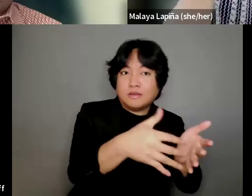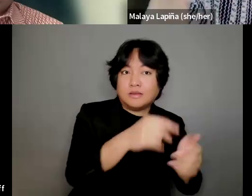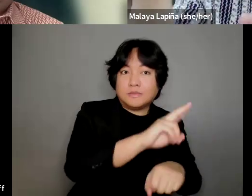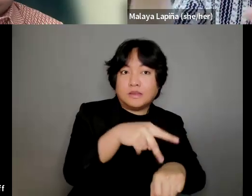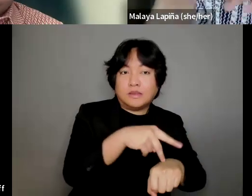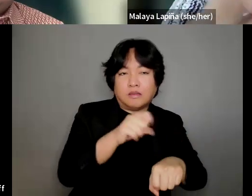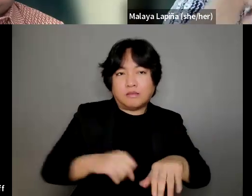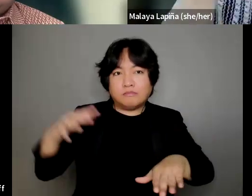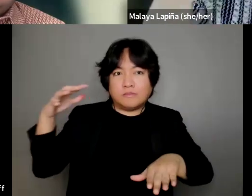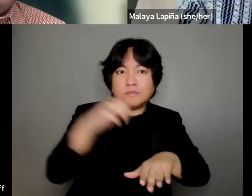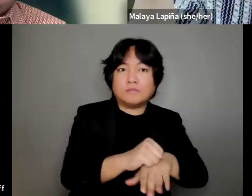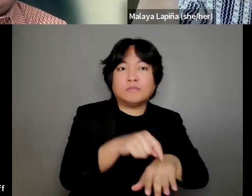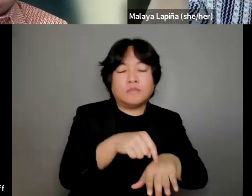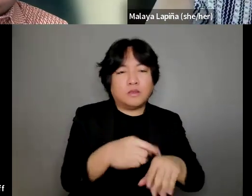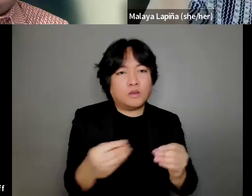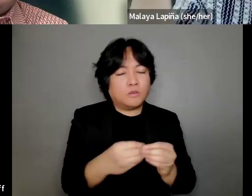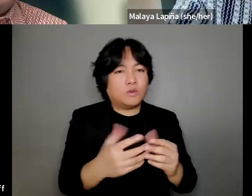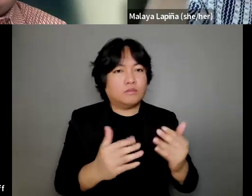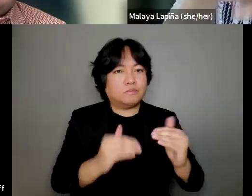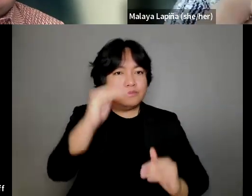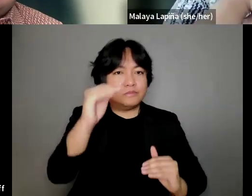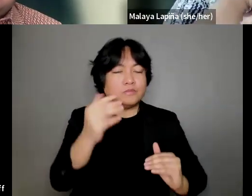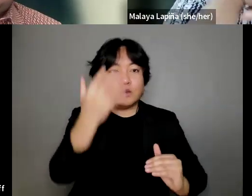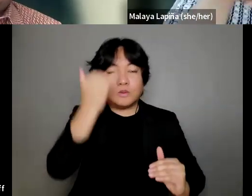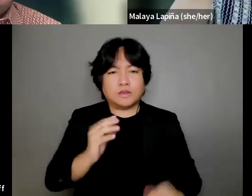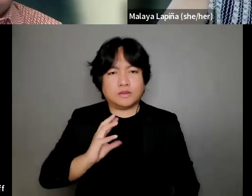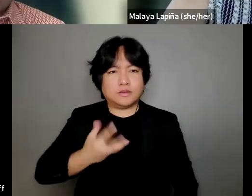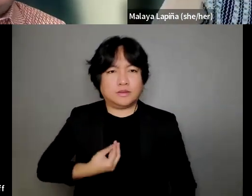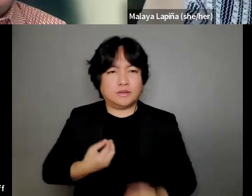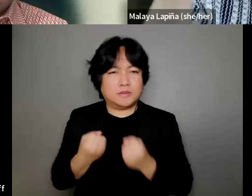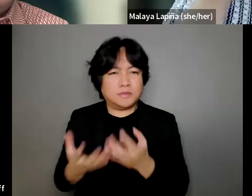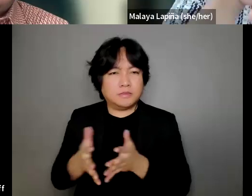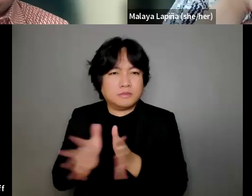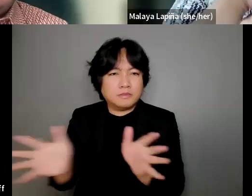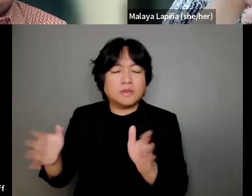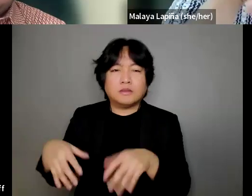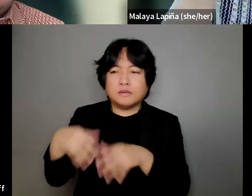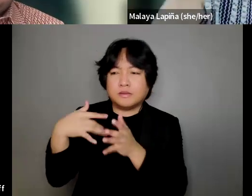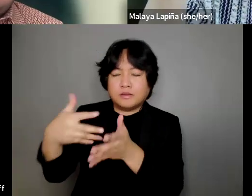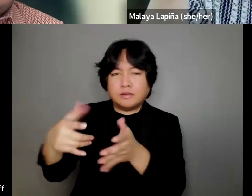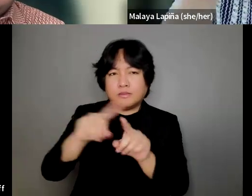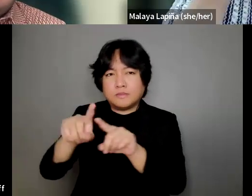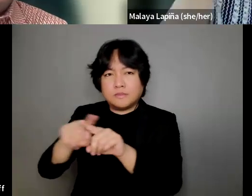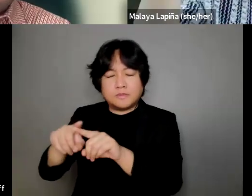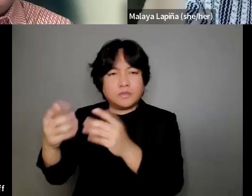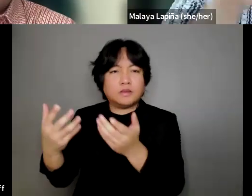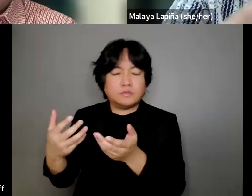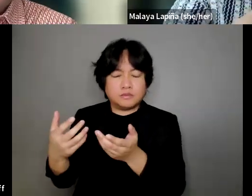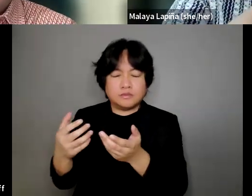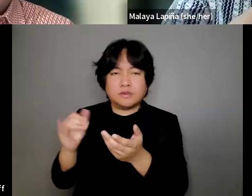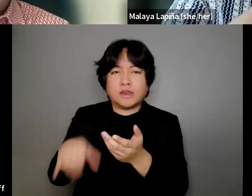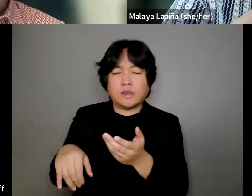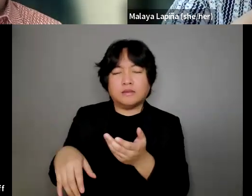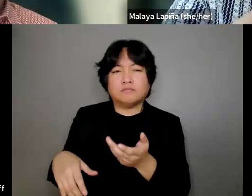how broad, no, na trans theories, no, or trans studies in particular, or trans studies, no, in